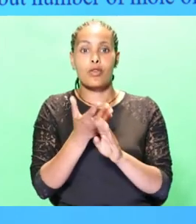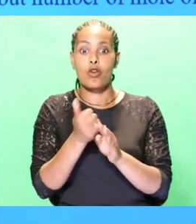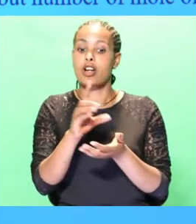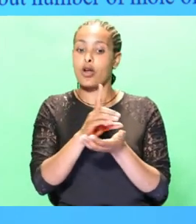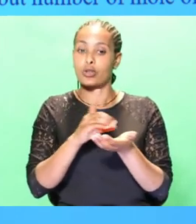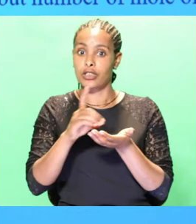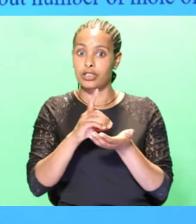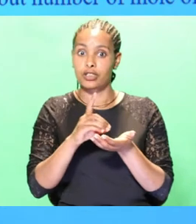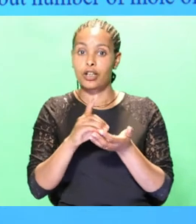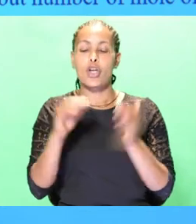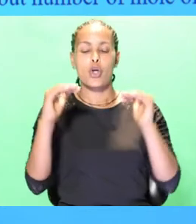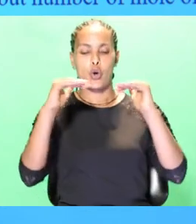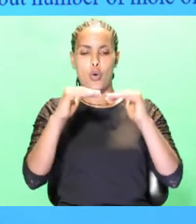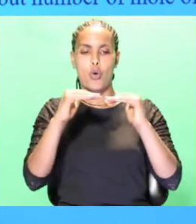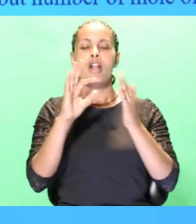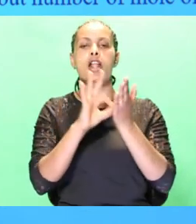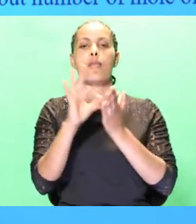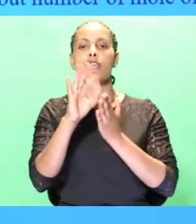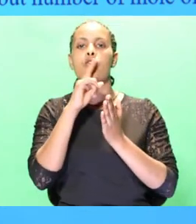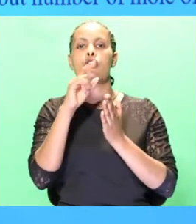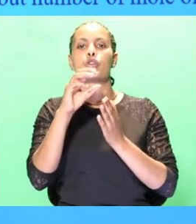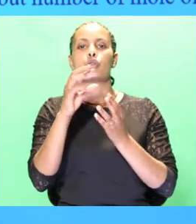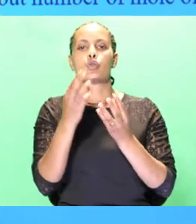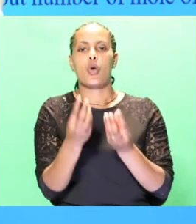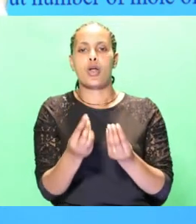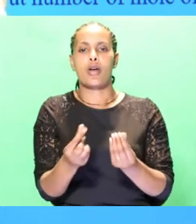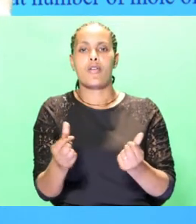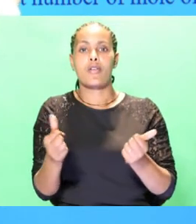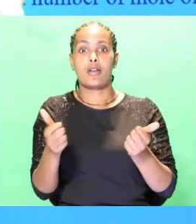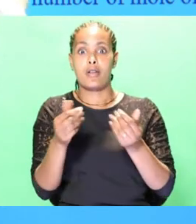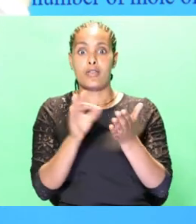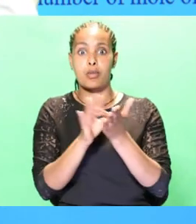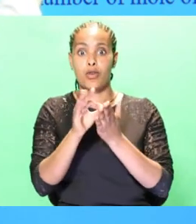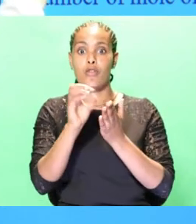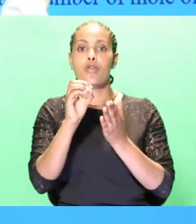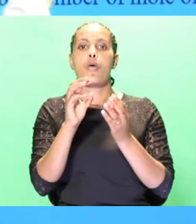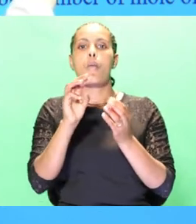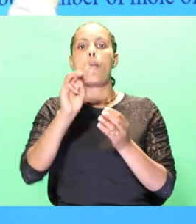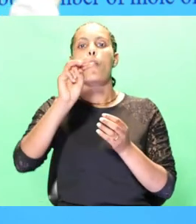before dilution equal number of moles of solutes,